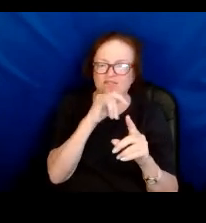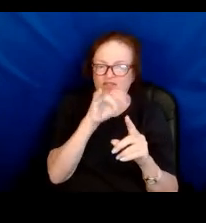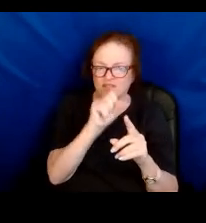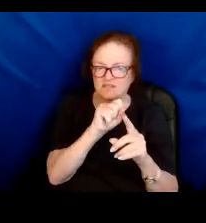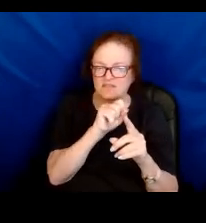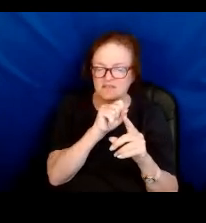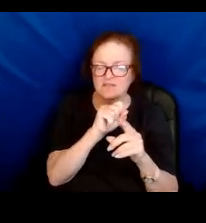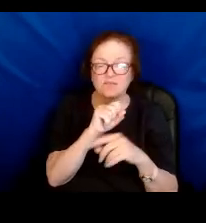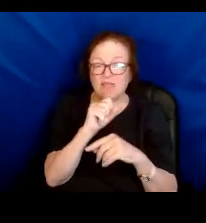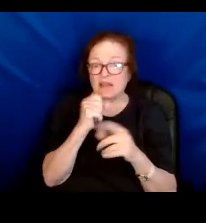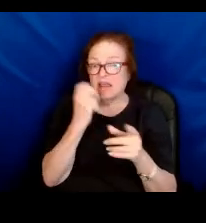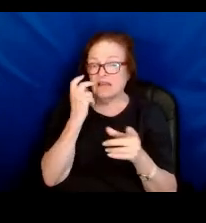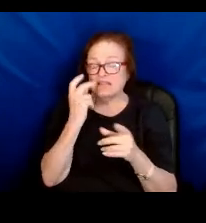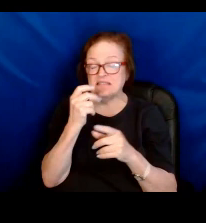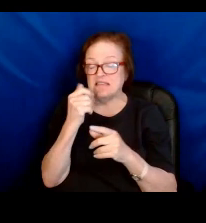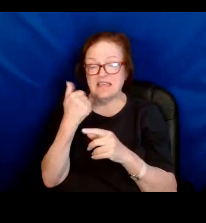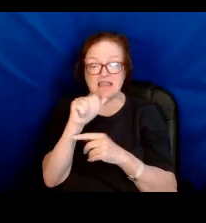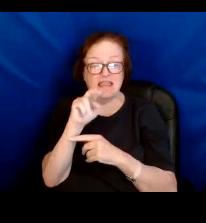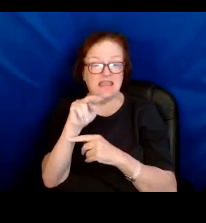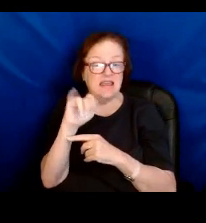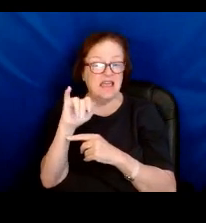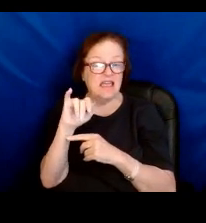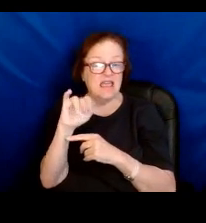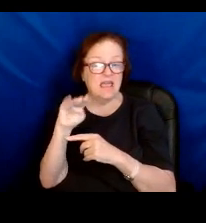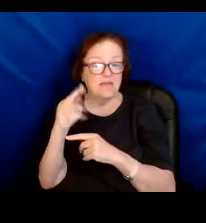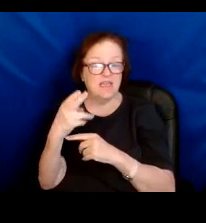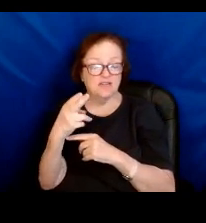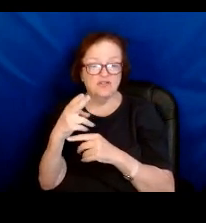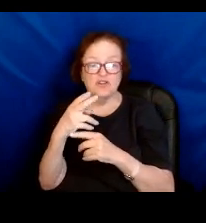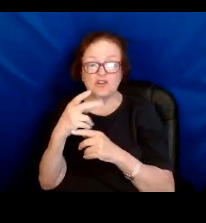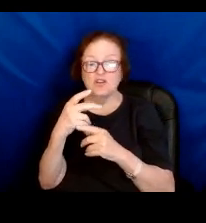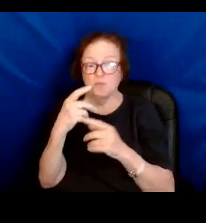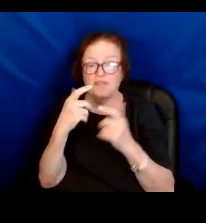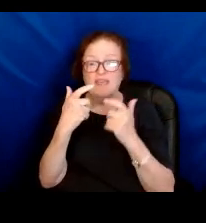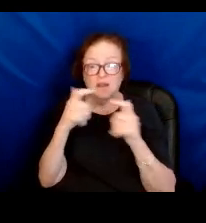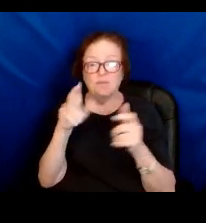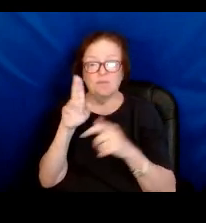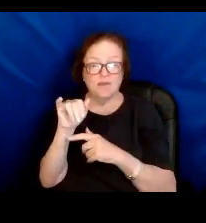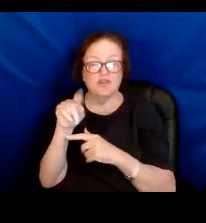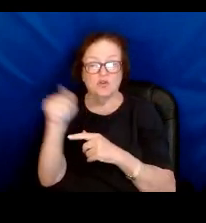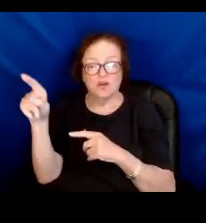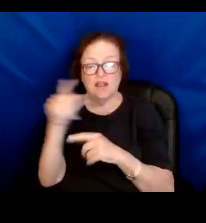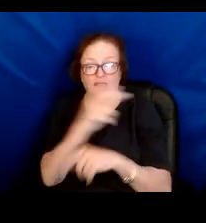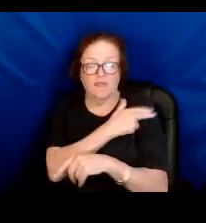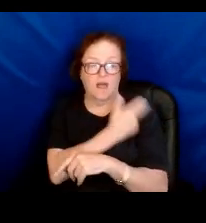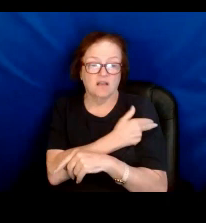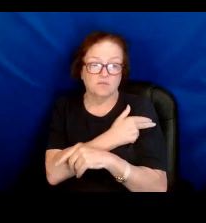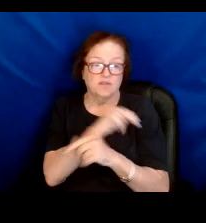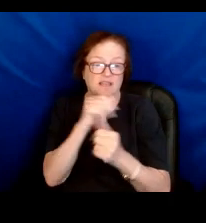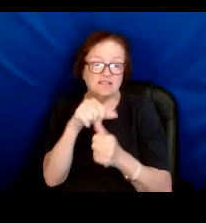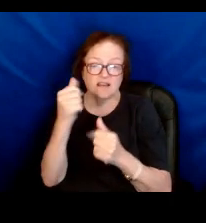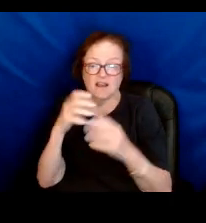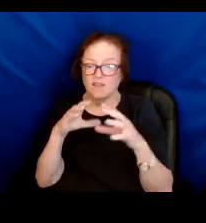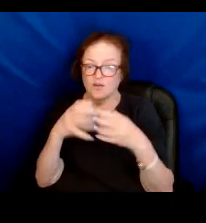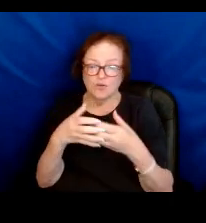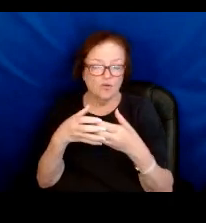see in the NIMH statistics, but he said it was a sizable unit at their state hospital. And that's another one of those